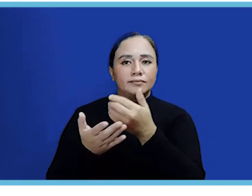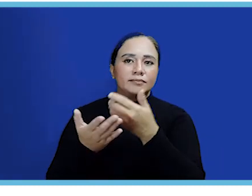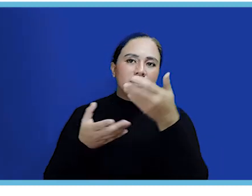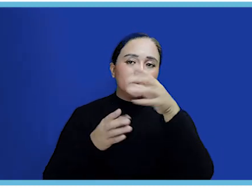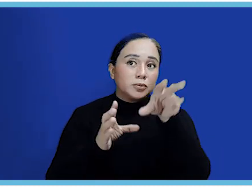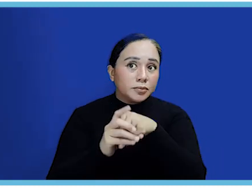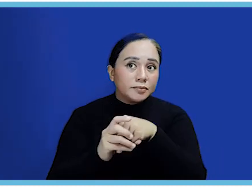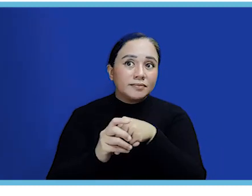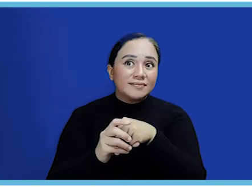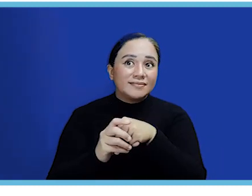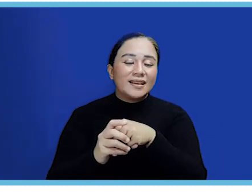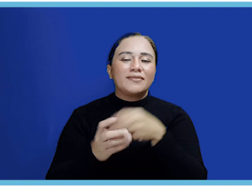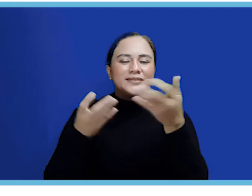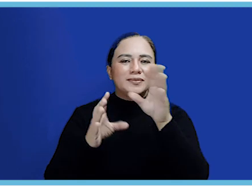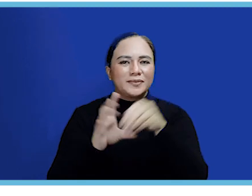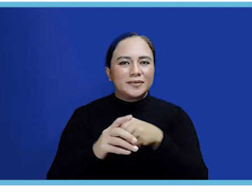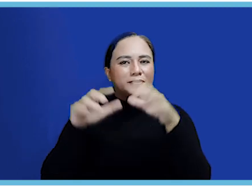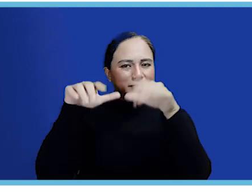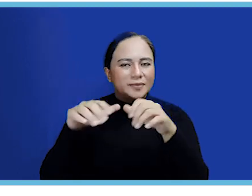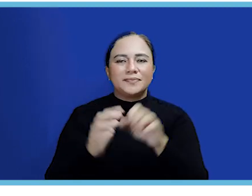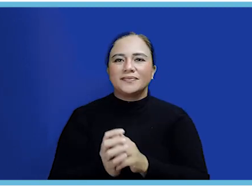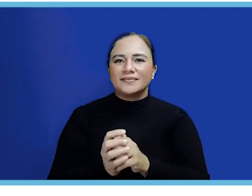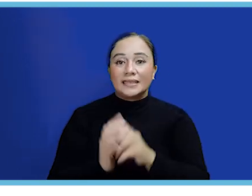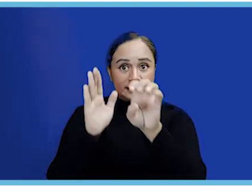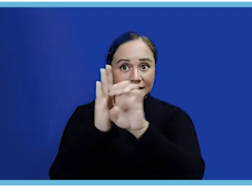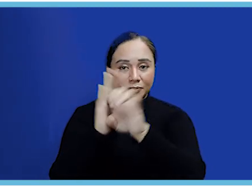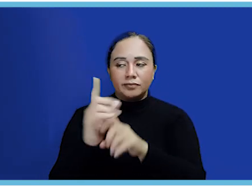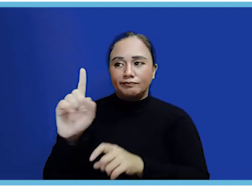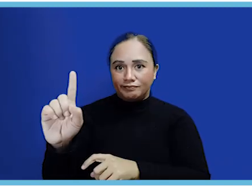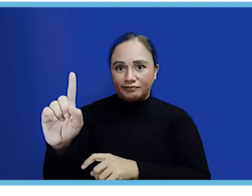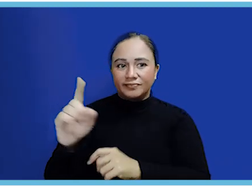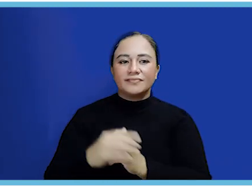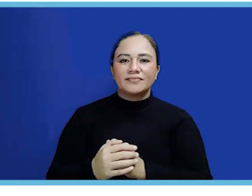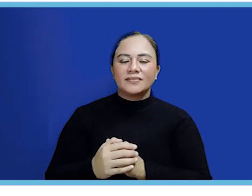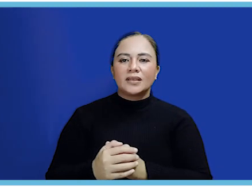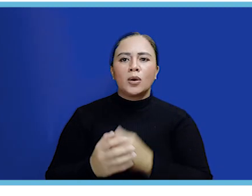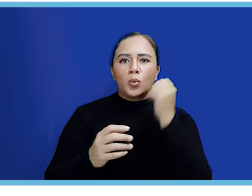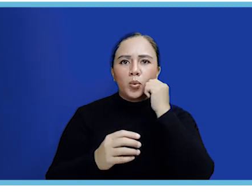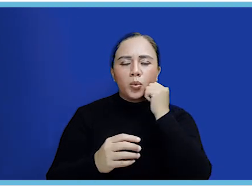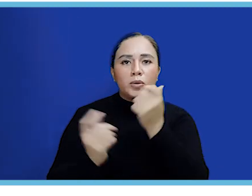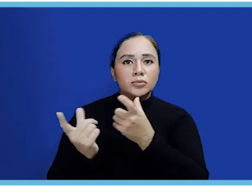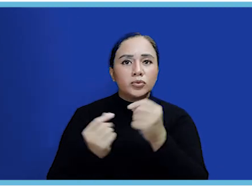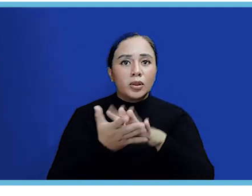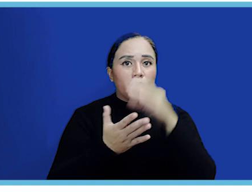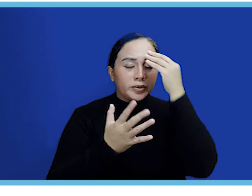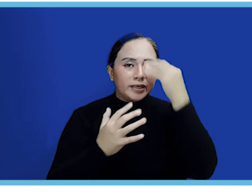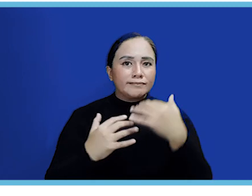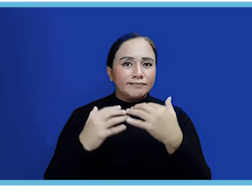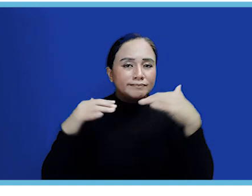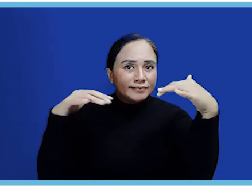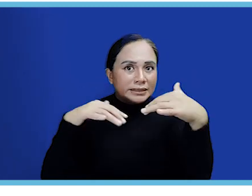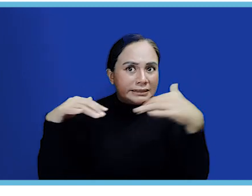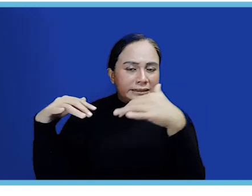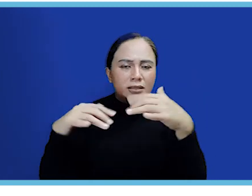inclusion of people with disabilities. Examples: 1. Regular conduct of learning